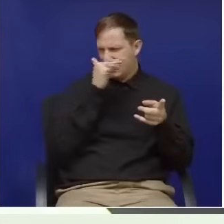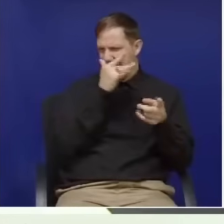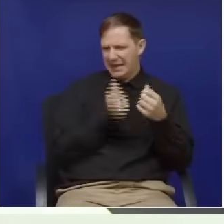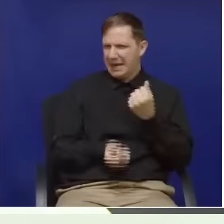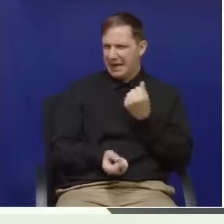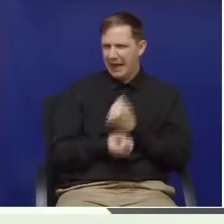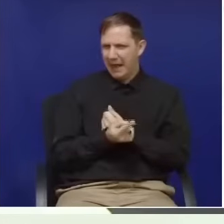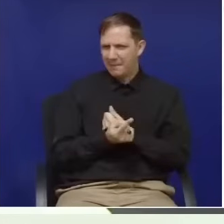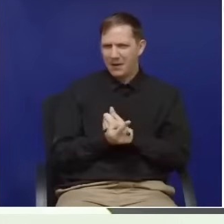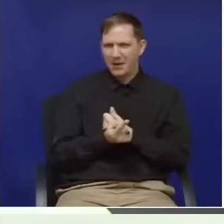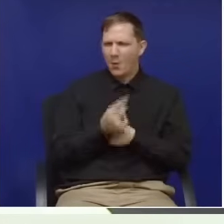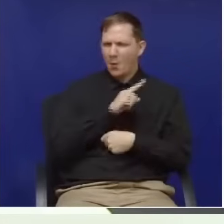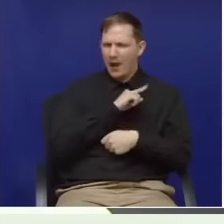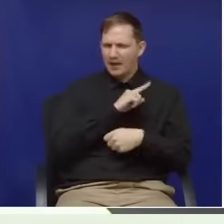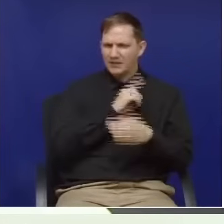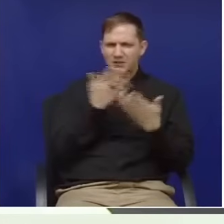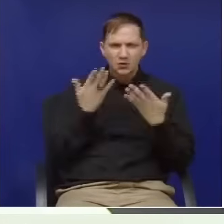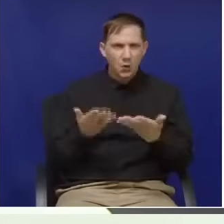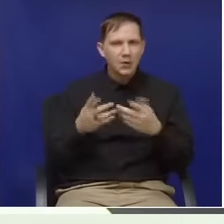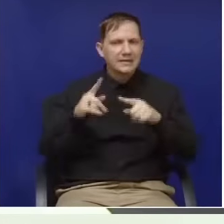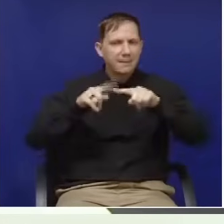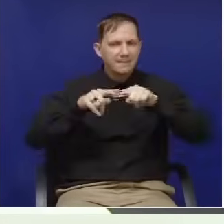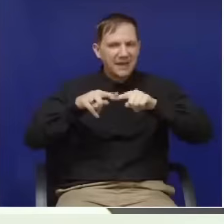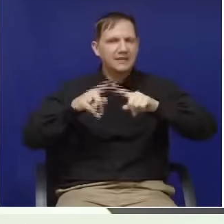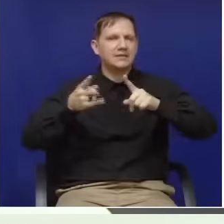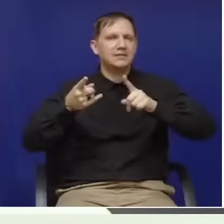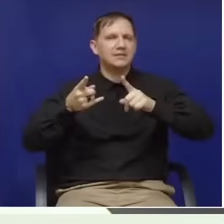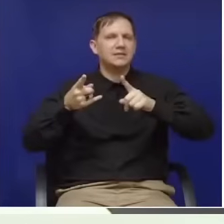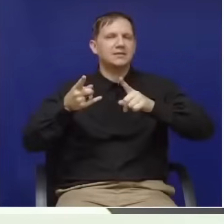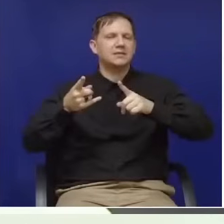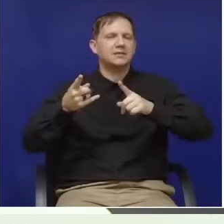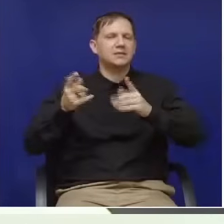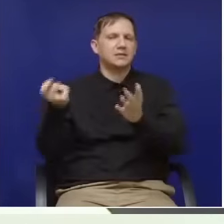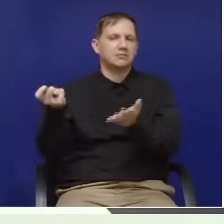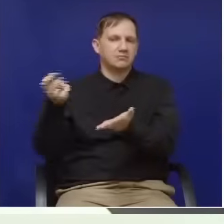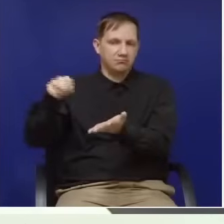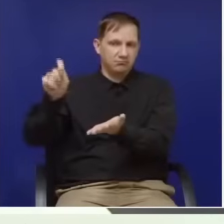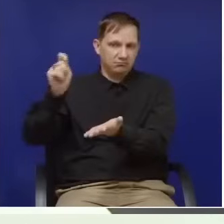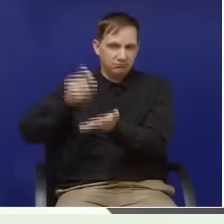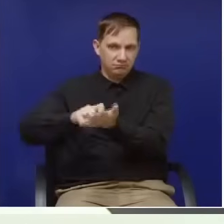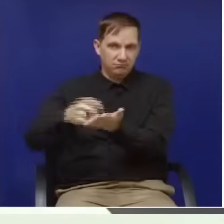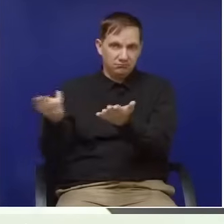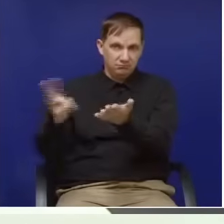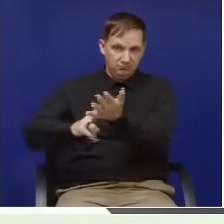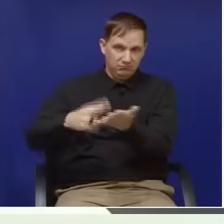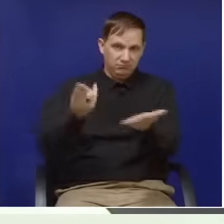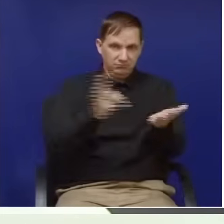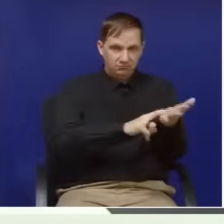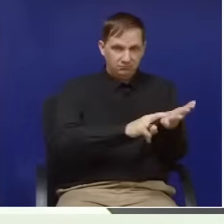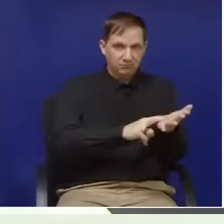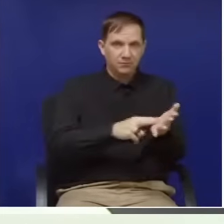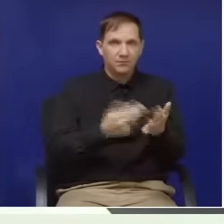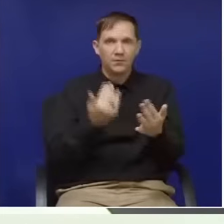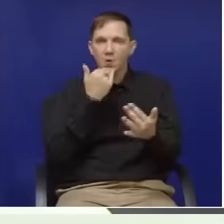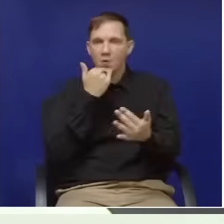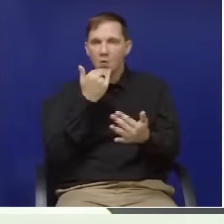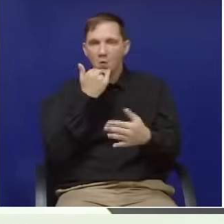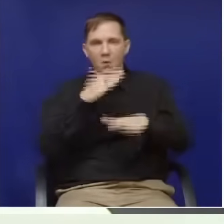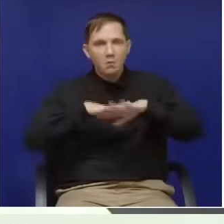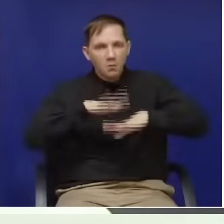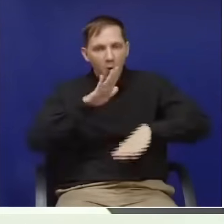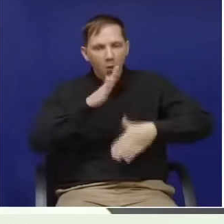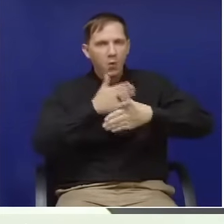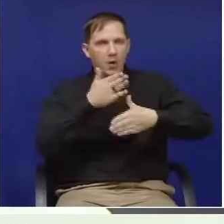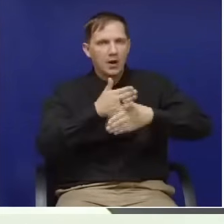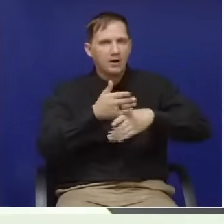that first is condition of employment that you've got to improve and ensure that you treat people who are doing most work with the decency that